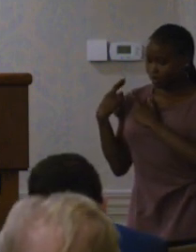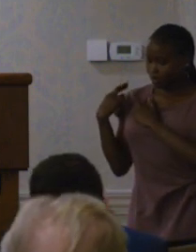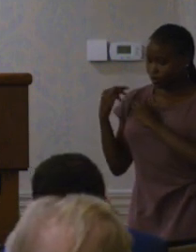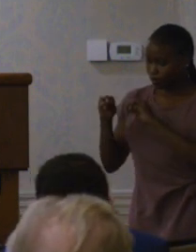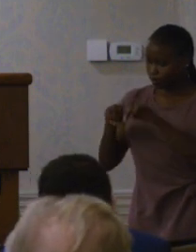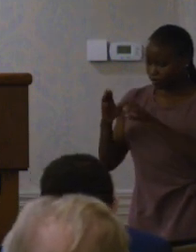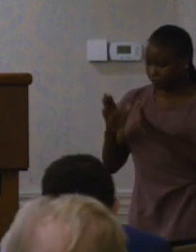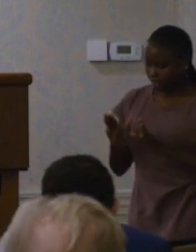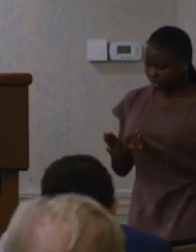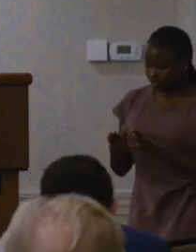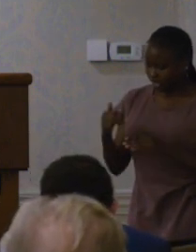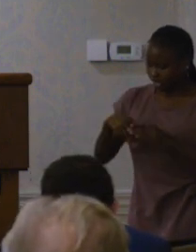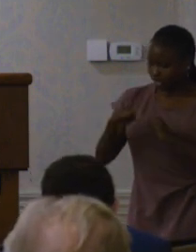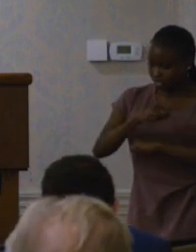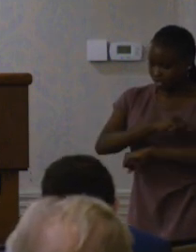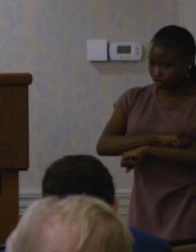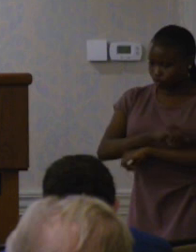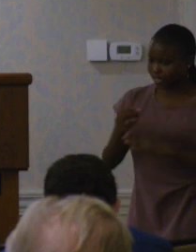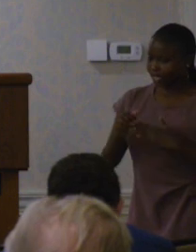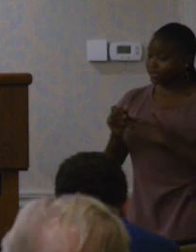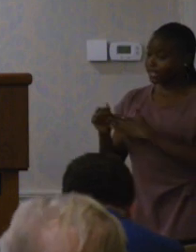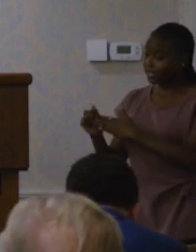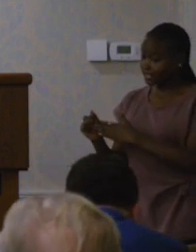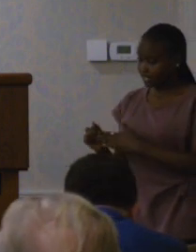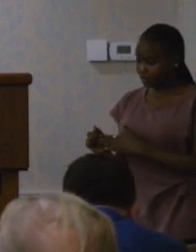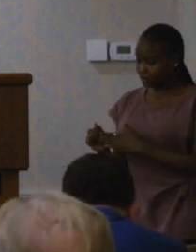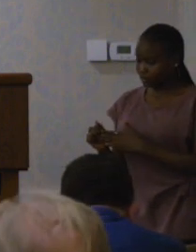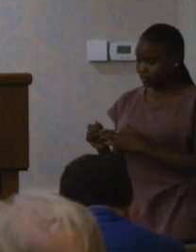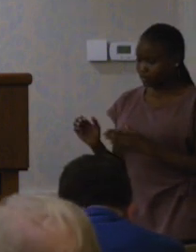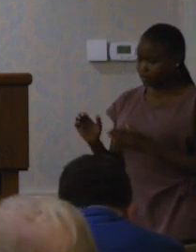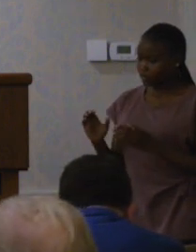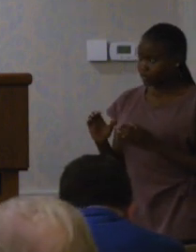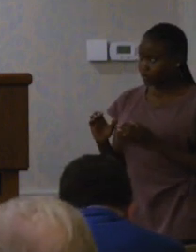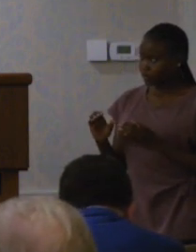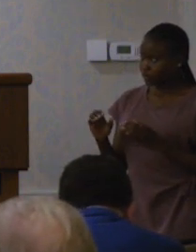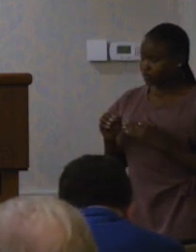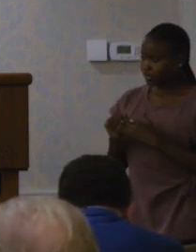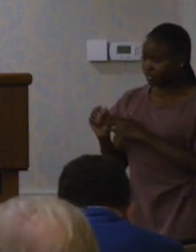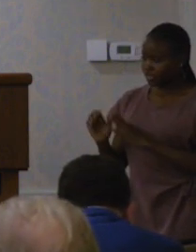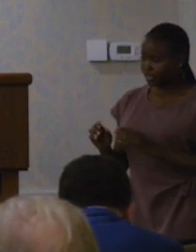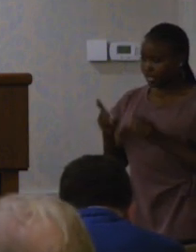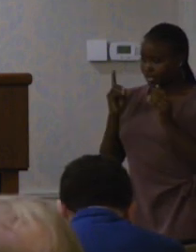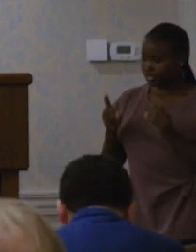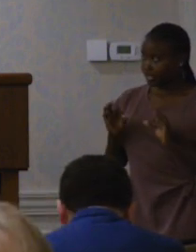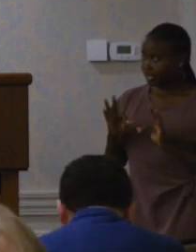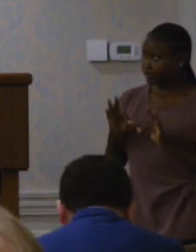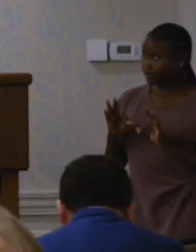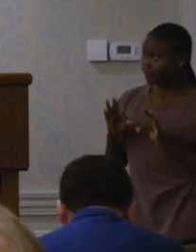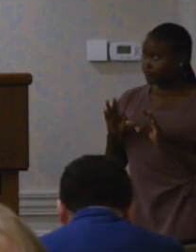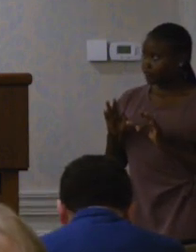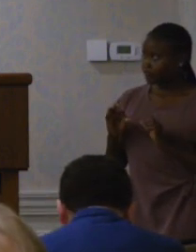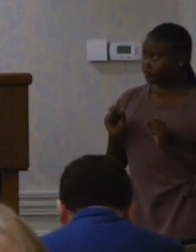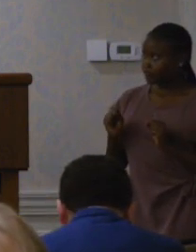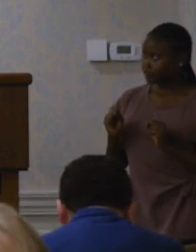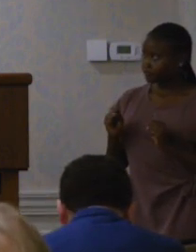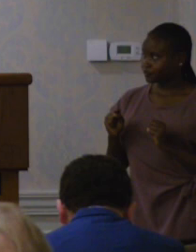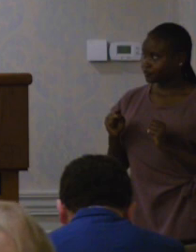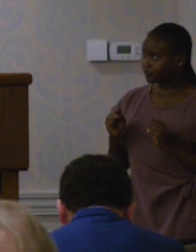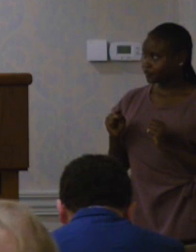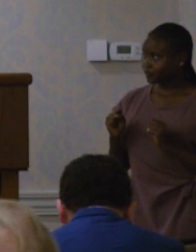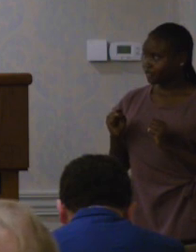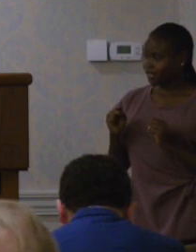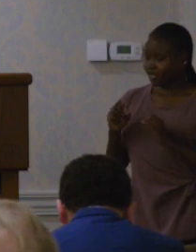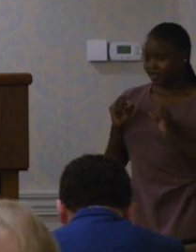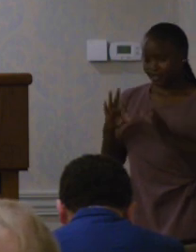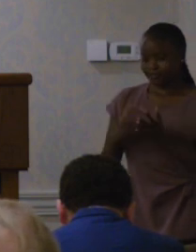manager, and we point about how about the leadership. Yeah, because I think the leader decides everything about that. If they really think about it's useful for them